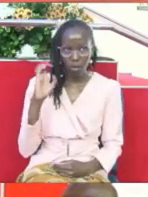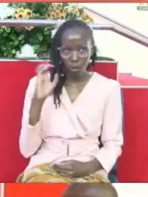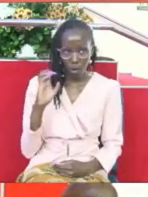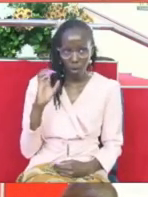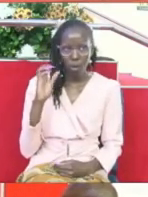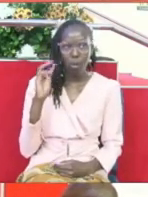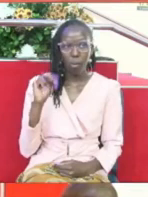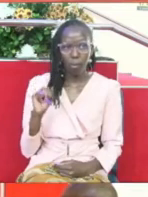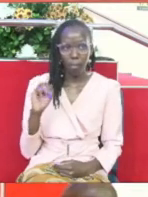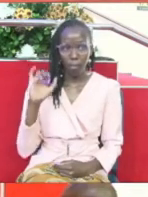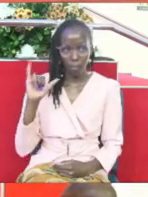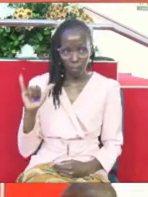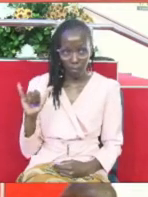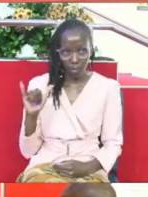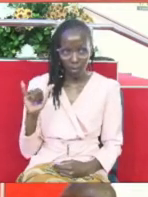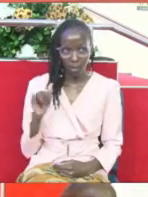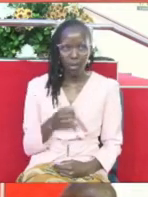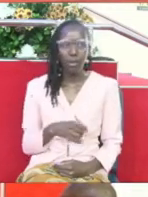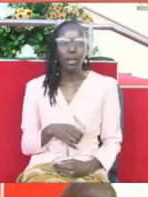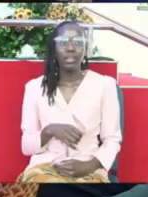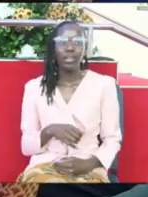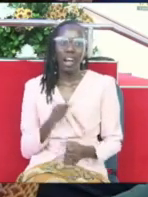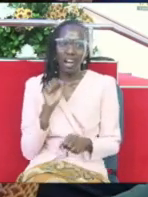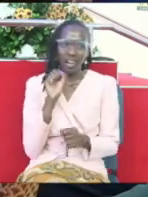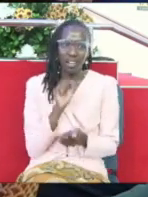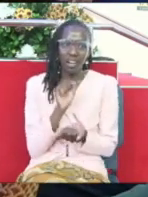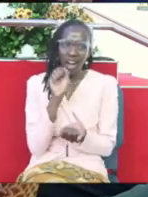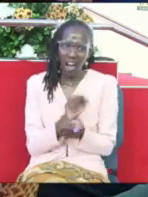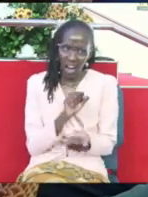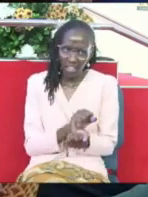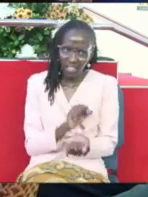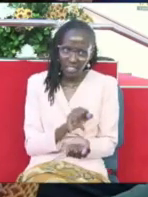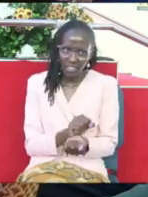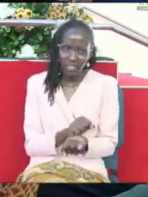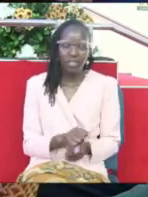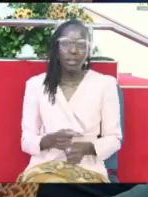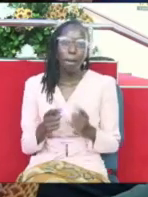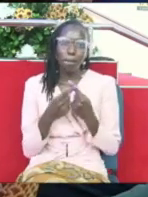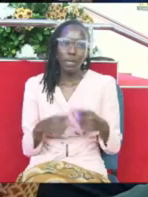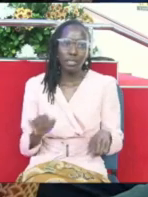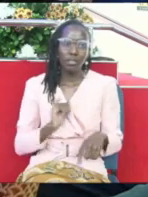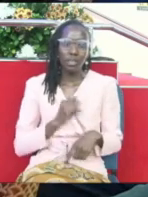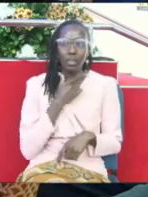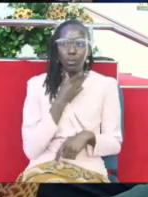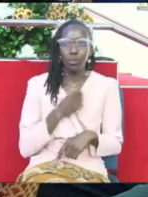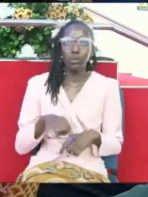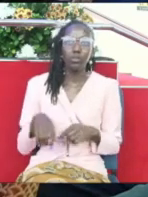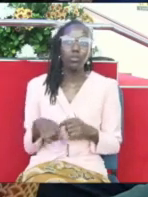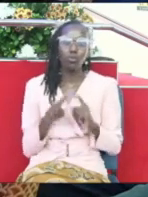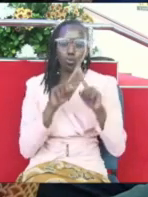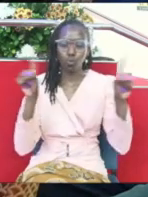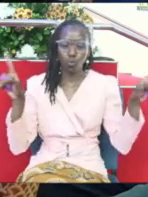two. Watoto wananisumbua lakini nahitaji nafasi ya wawili. Because for me to be able to take care of all these things. Kwa sababu ili